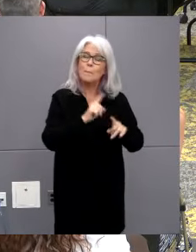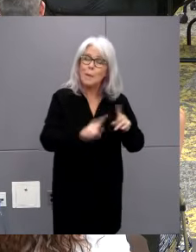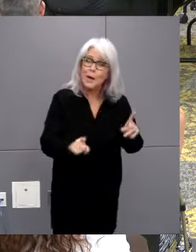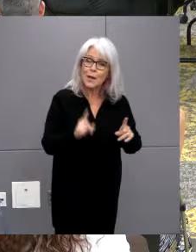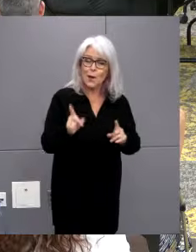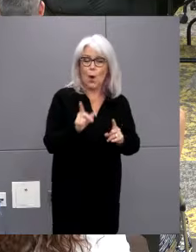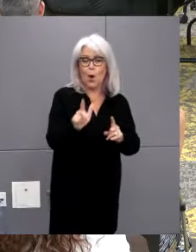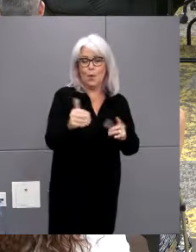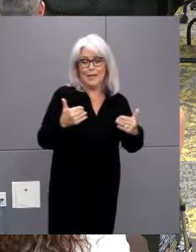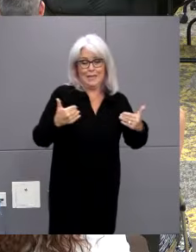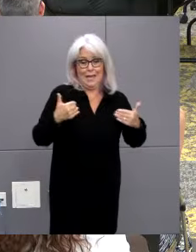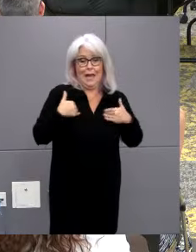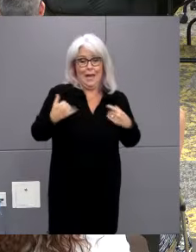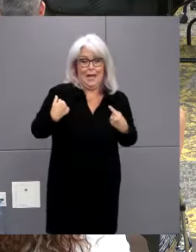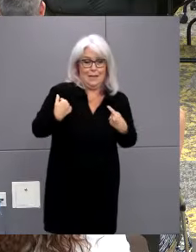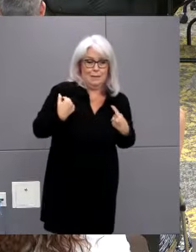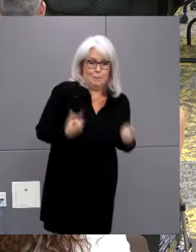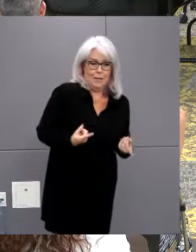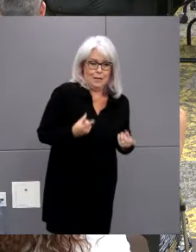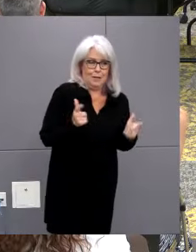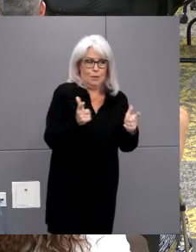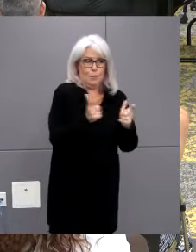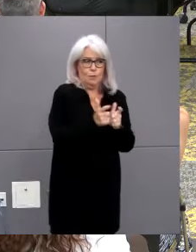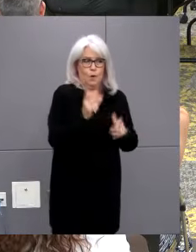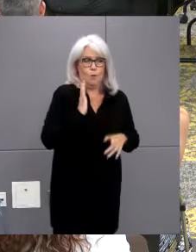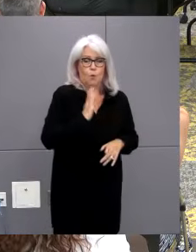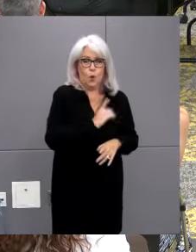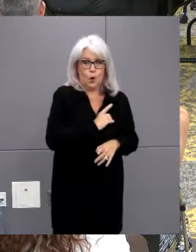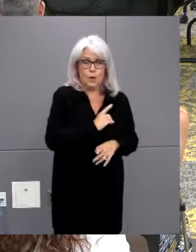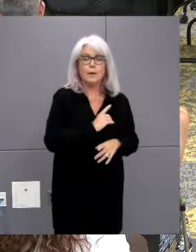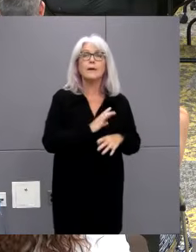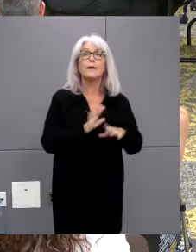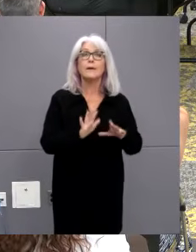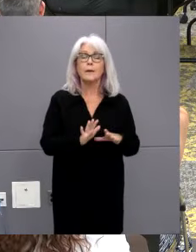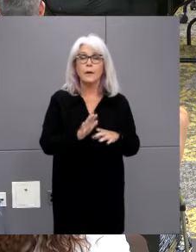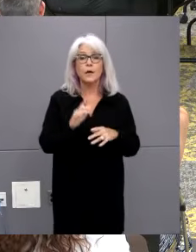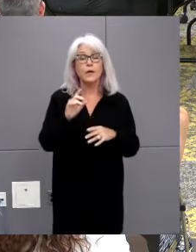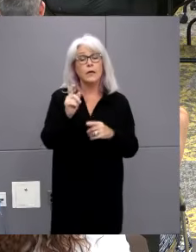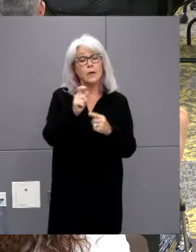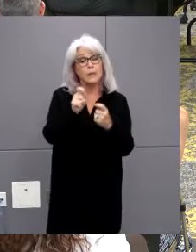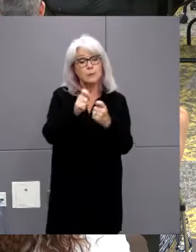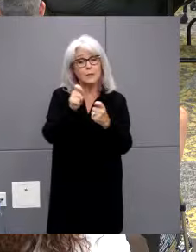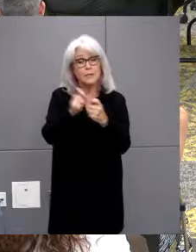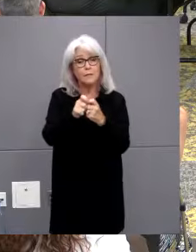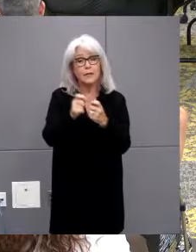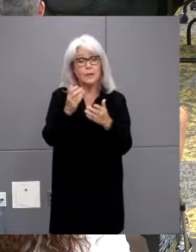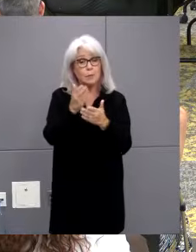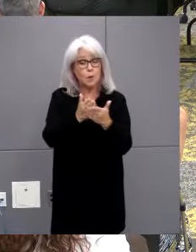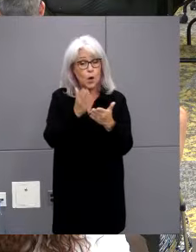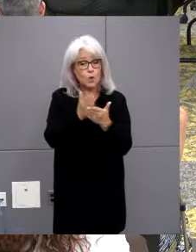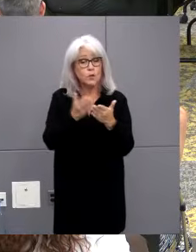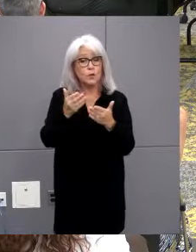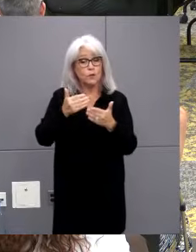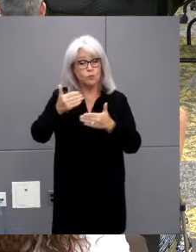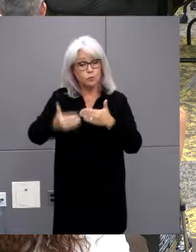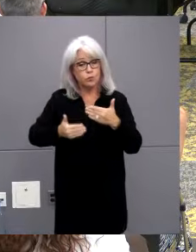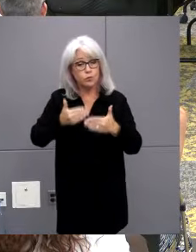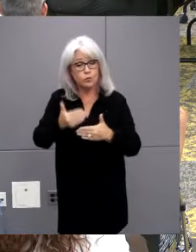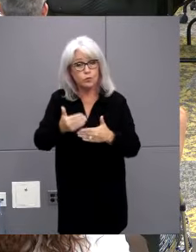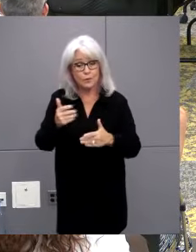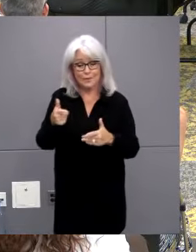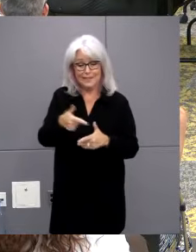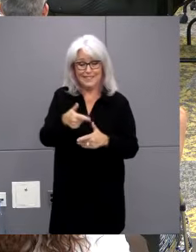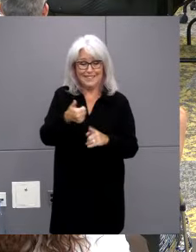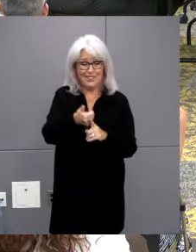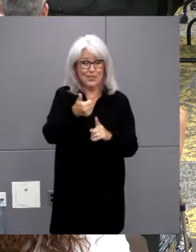you've pointed out. The problem is when certain aspects of conducting yourself as a small